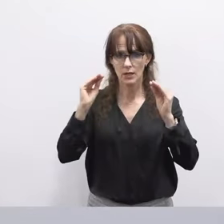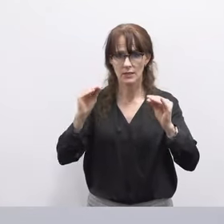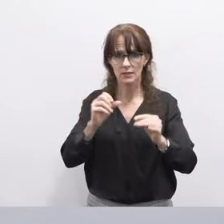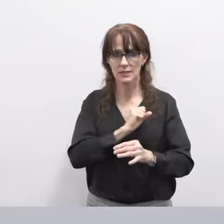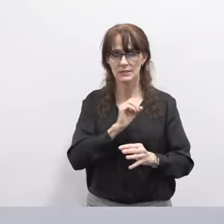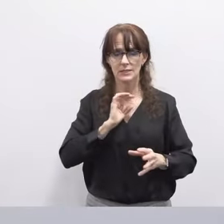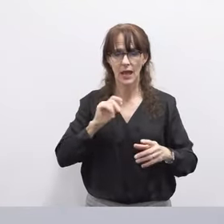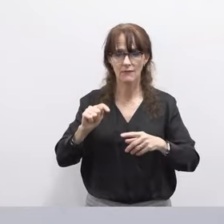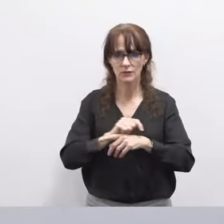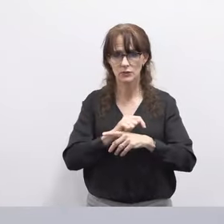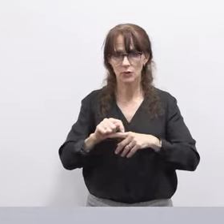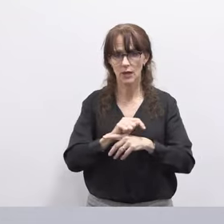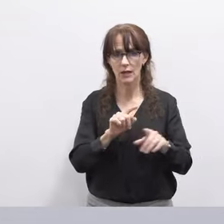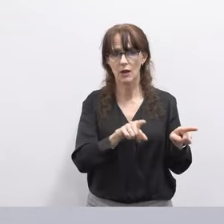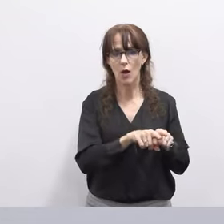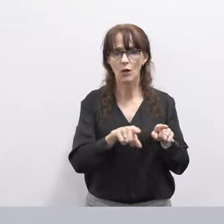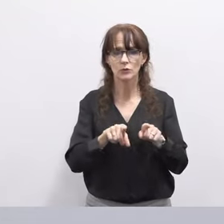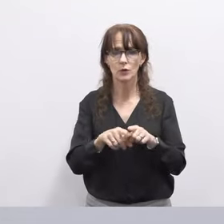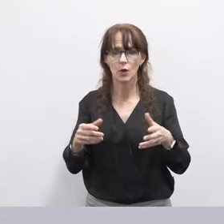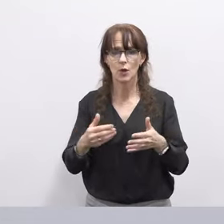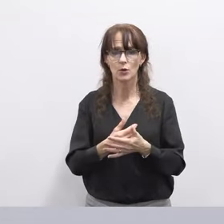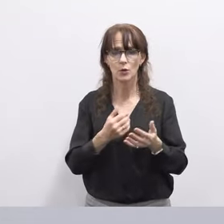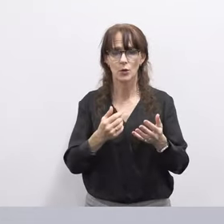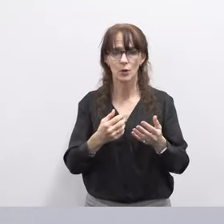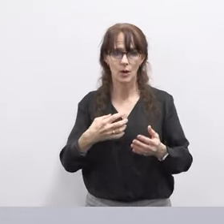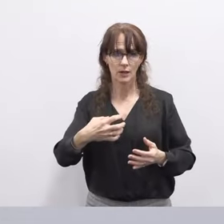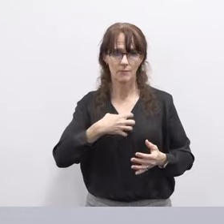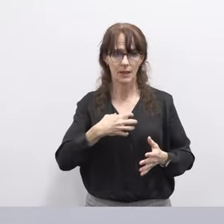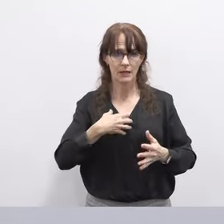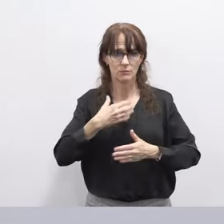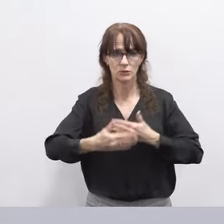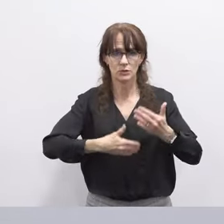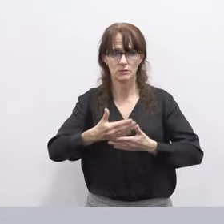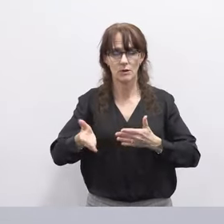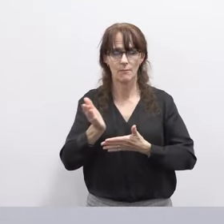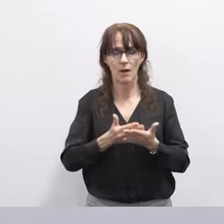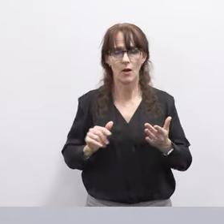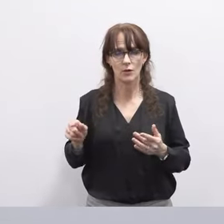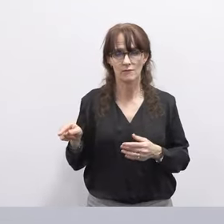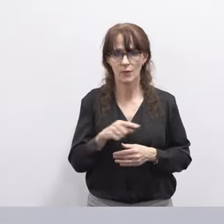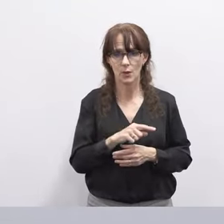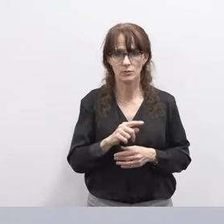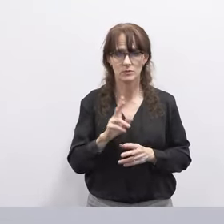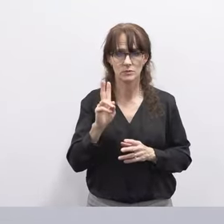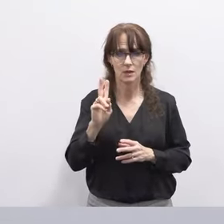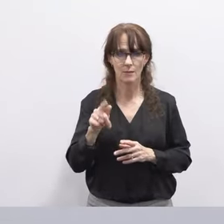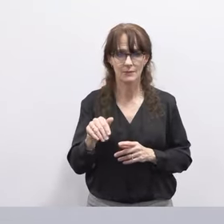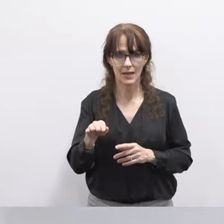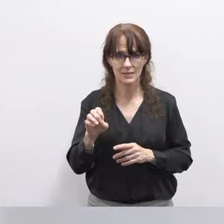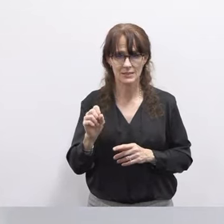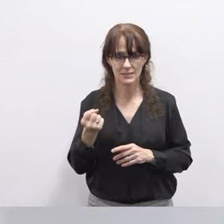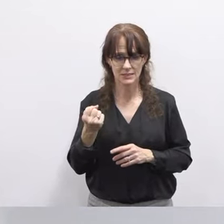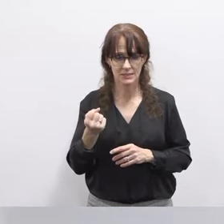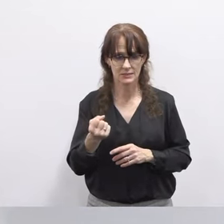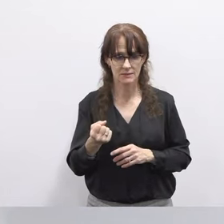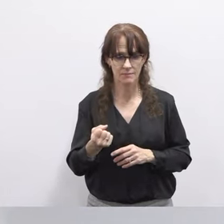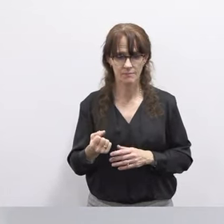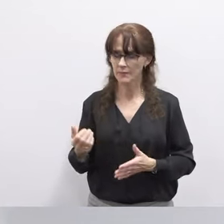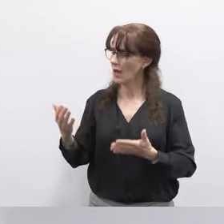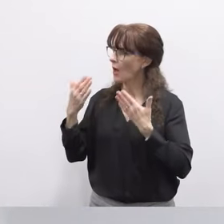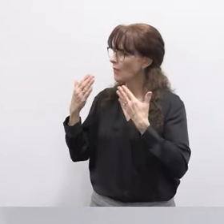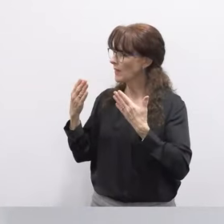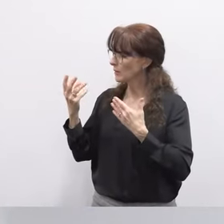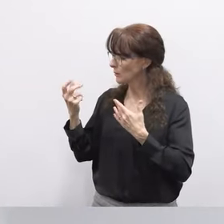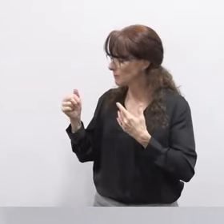staff training, and also new complaint procedures that are part of those updates. Thank you, Mr. Zaid.